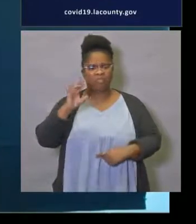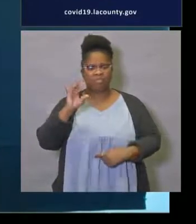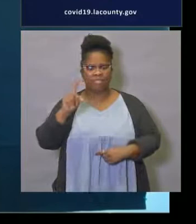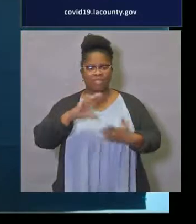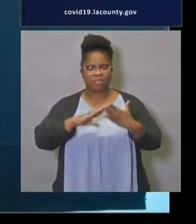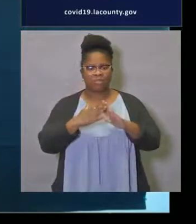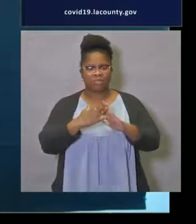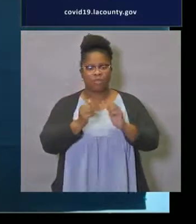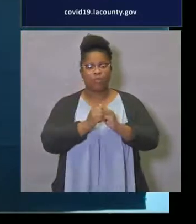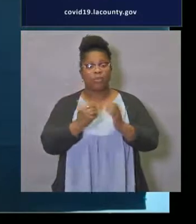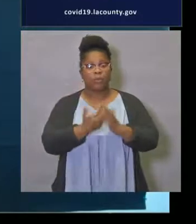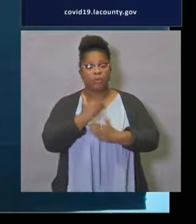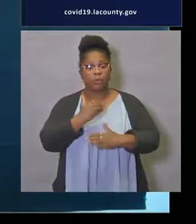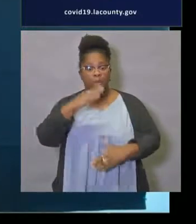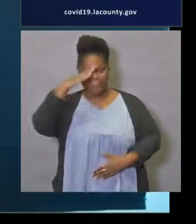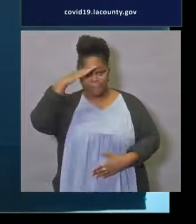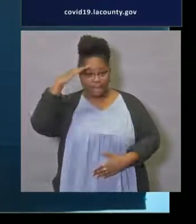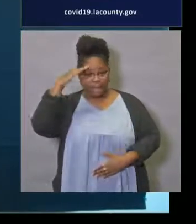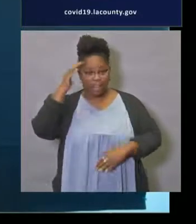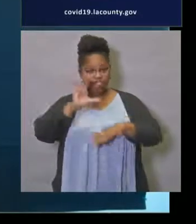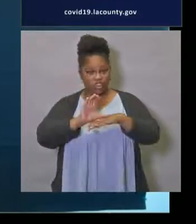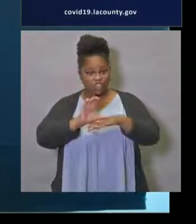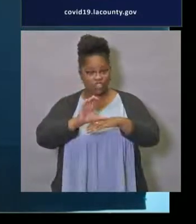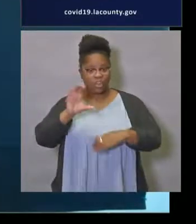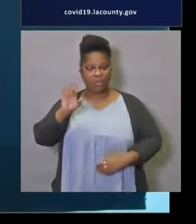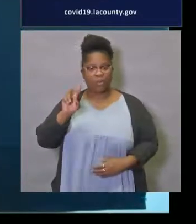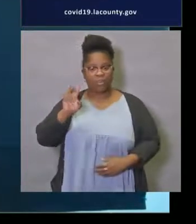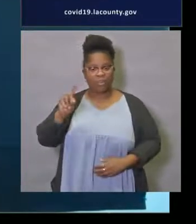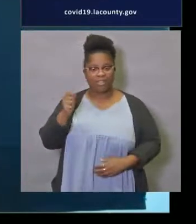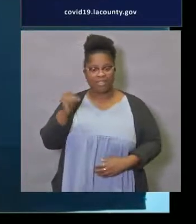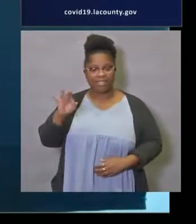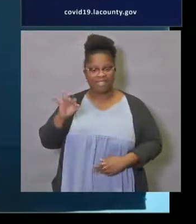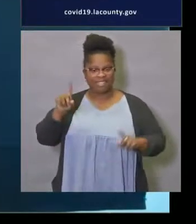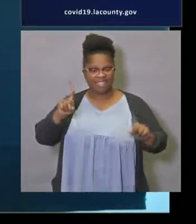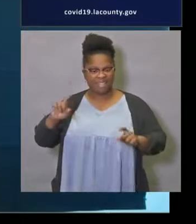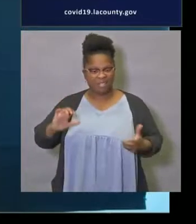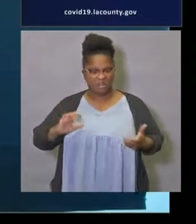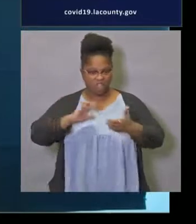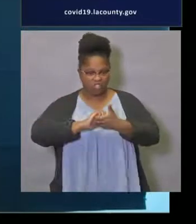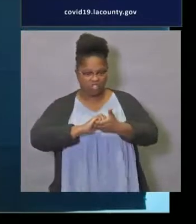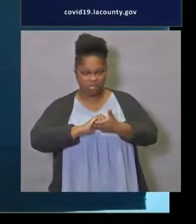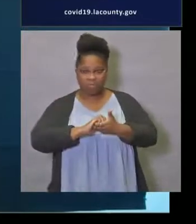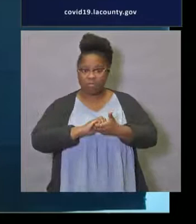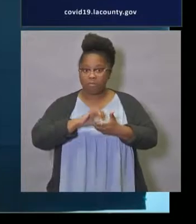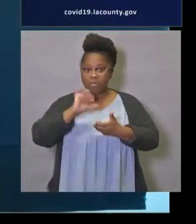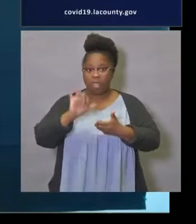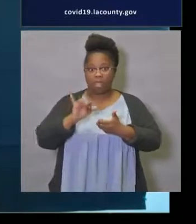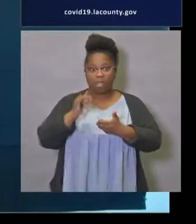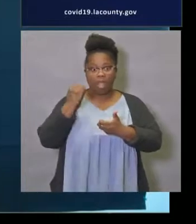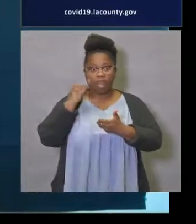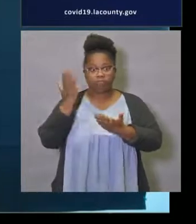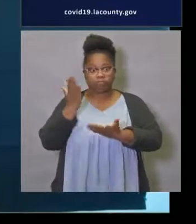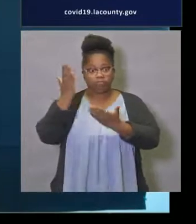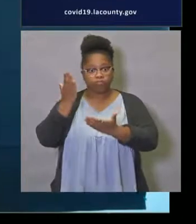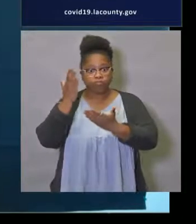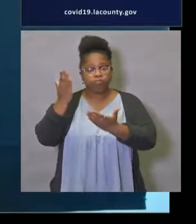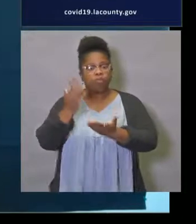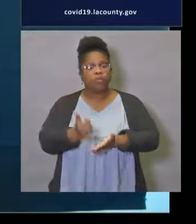through the new Black Church COVID-19 testing partnership. This initiative is designed to help address